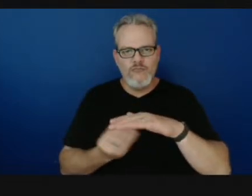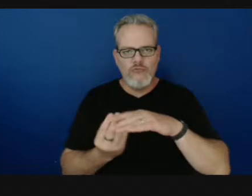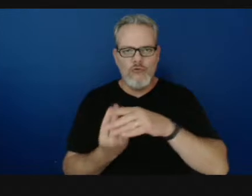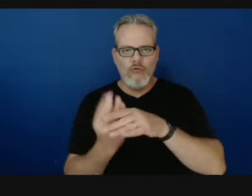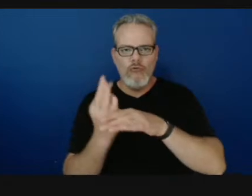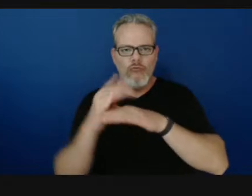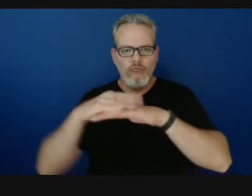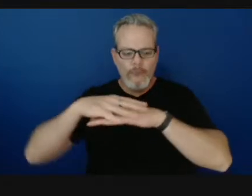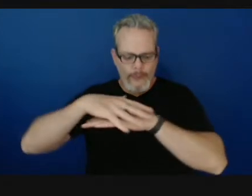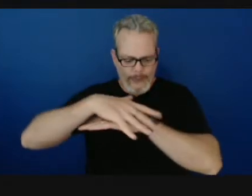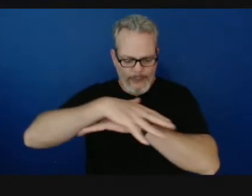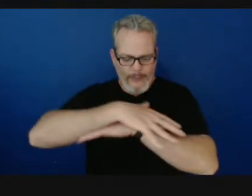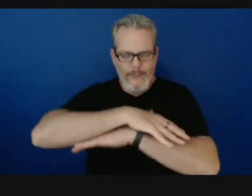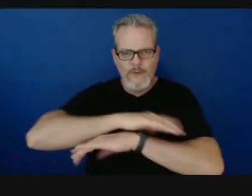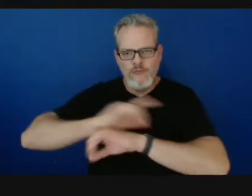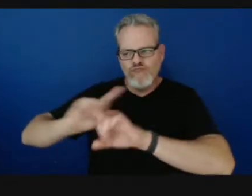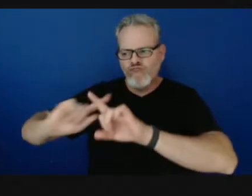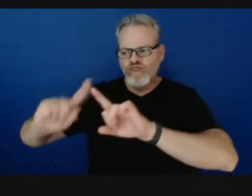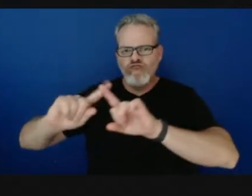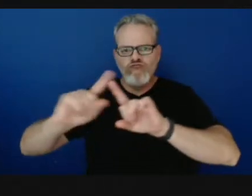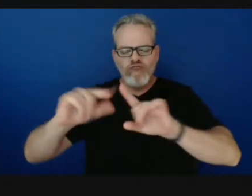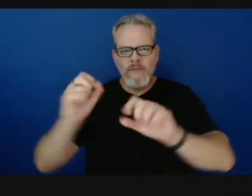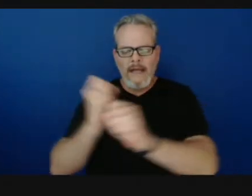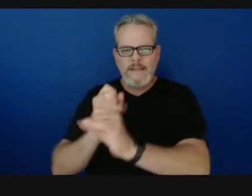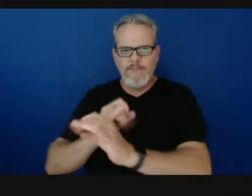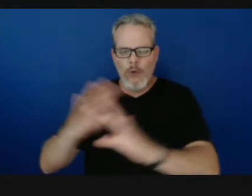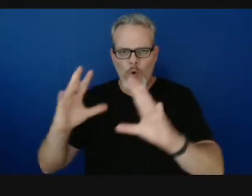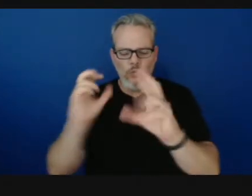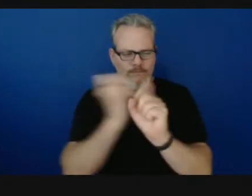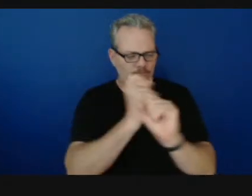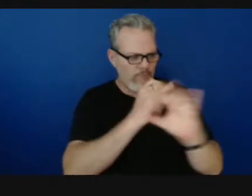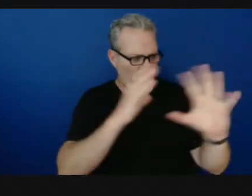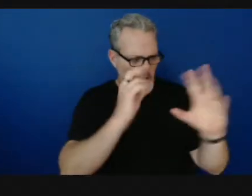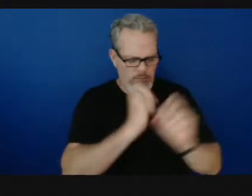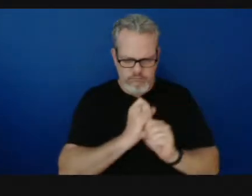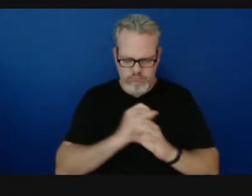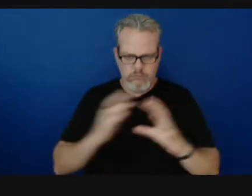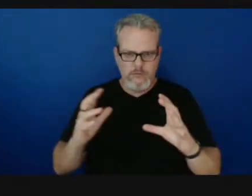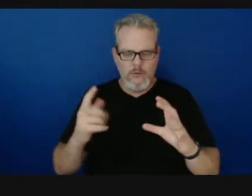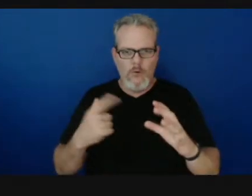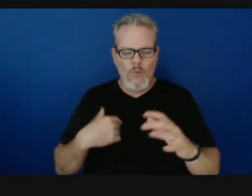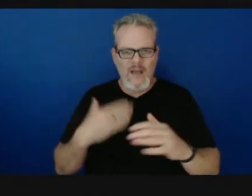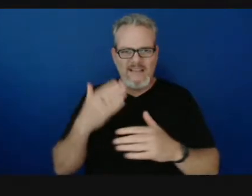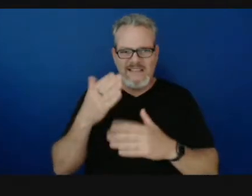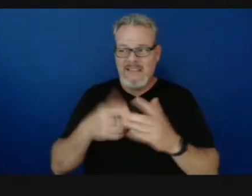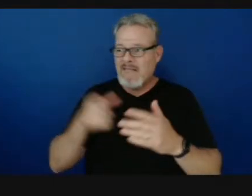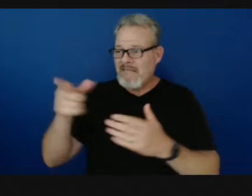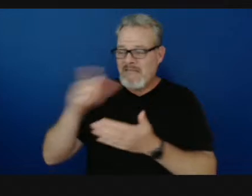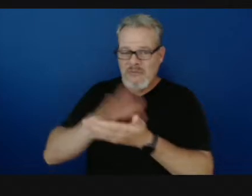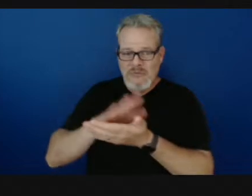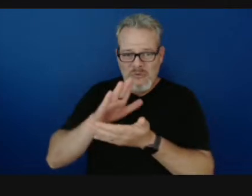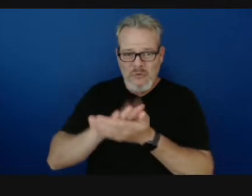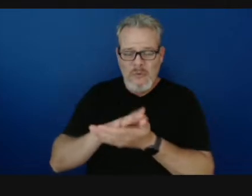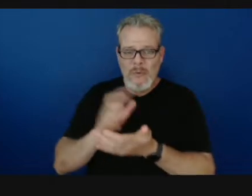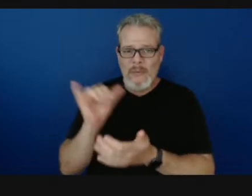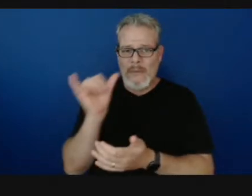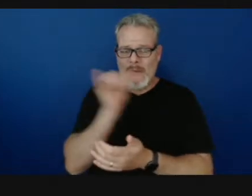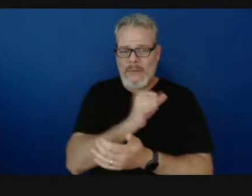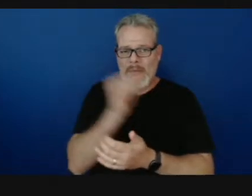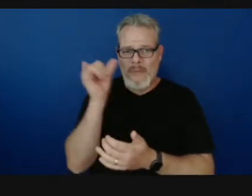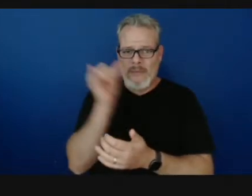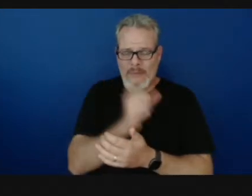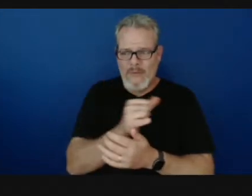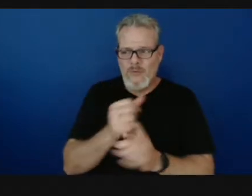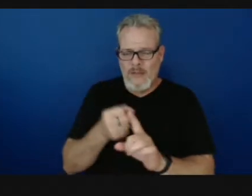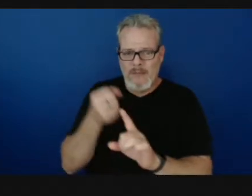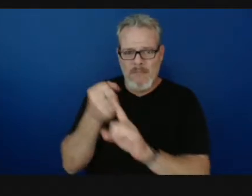small explosions from Fissure 22. There was a loss of the Kīlauea school, impact on sea life. So we'll get into all of